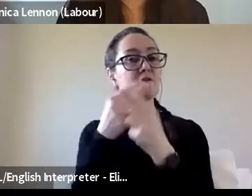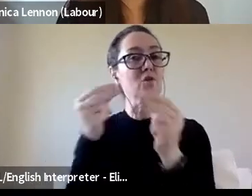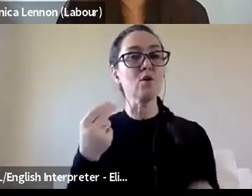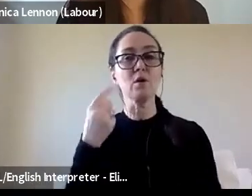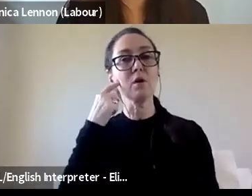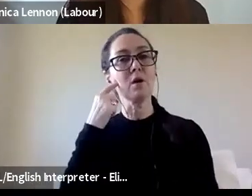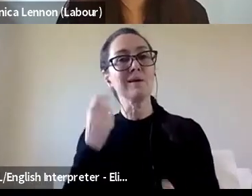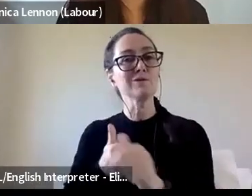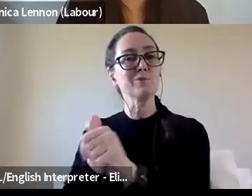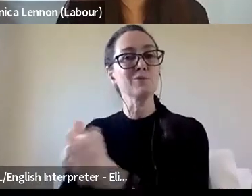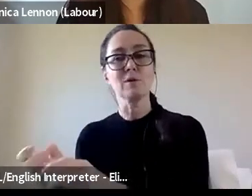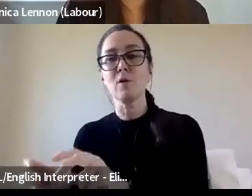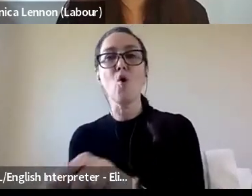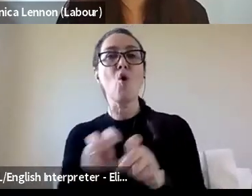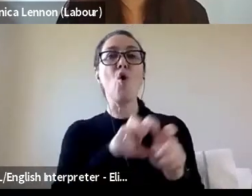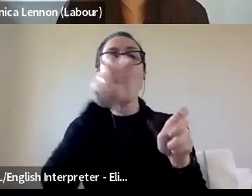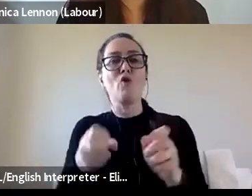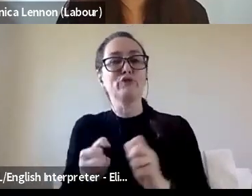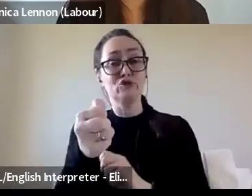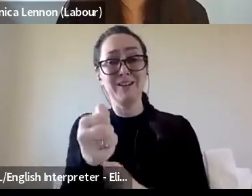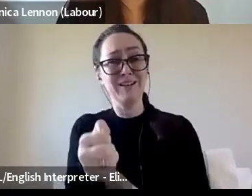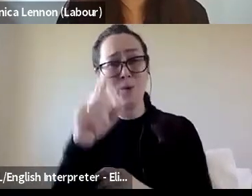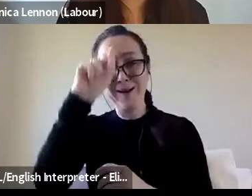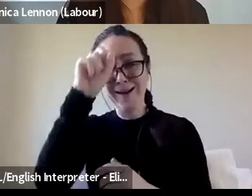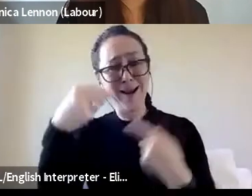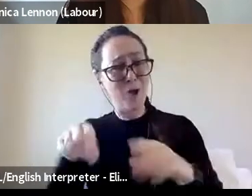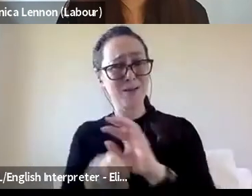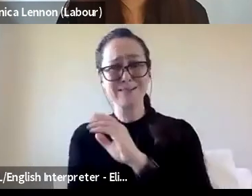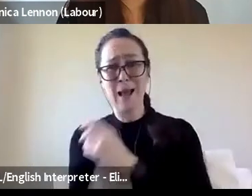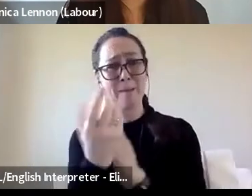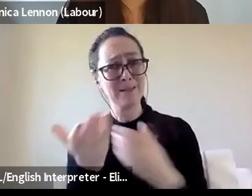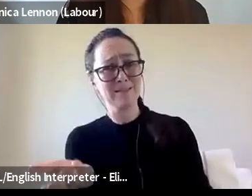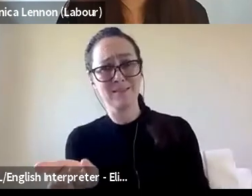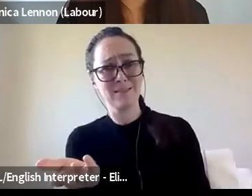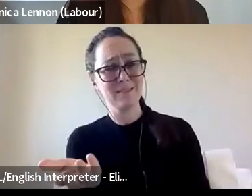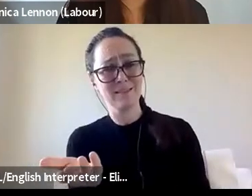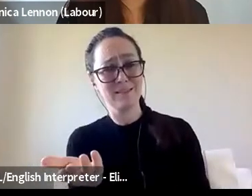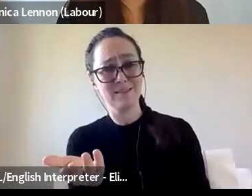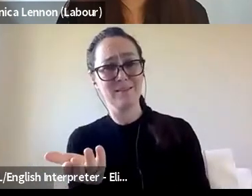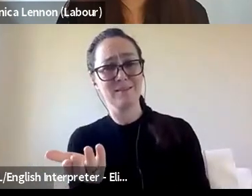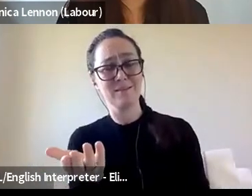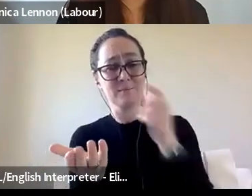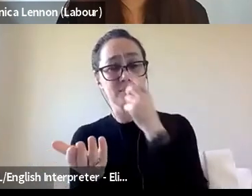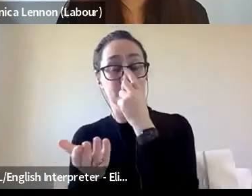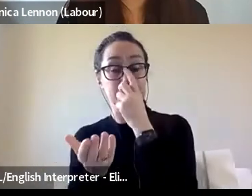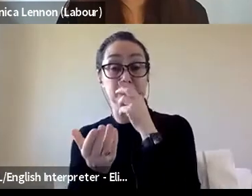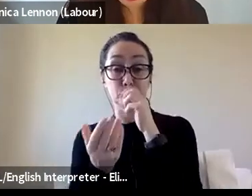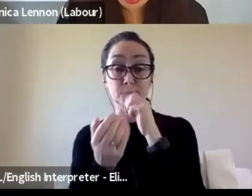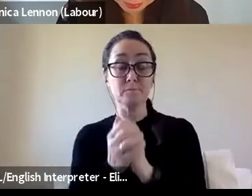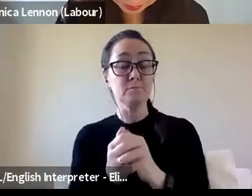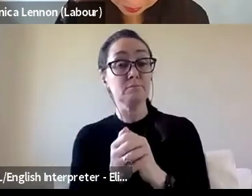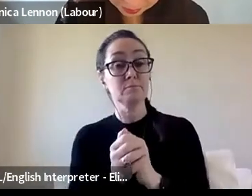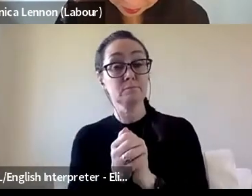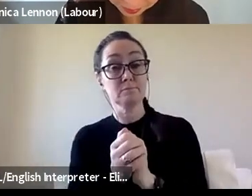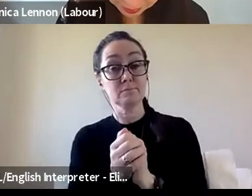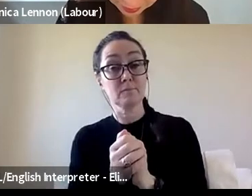that. We cannot allow those sorts of things to happen, and we have to sort them out. But one of the kind of radical things that we're kind of offering